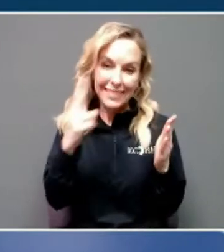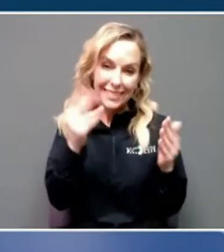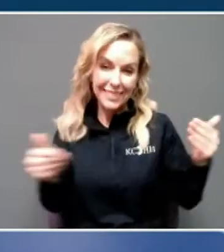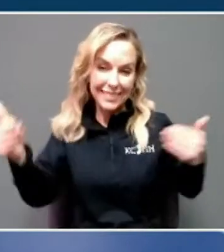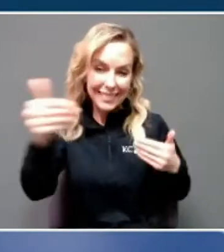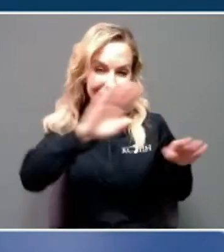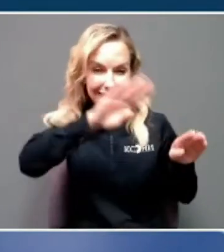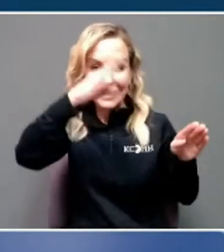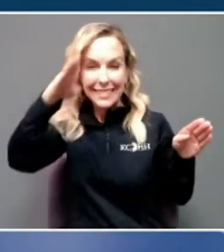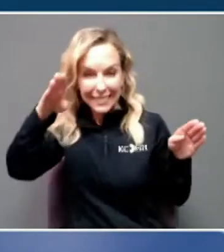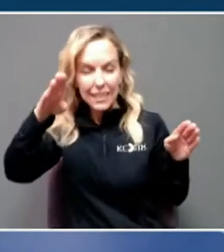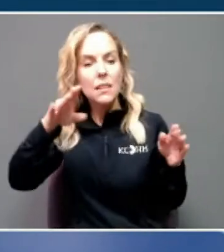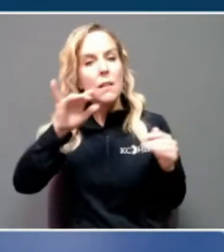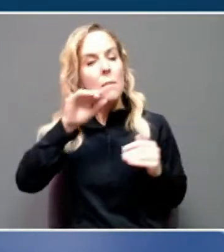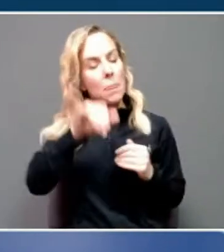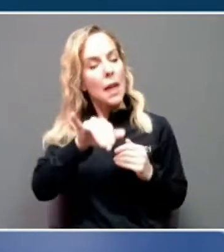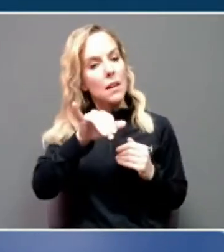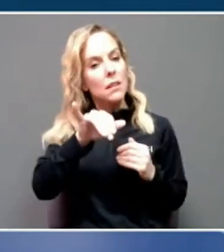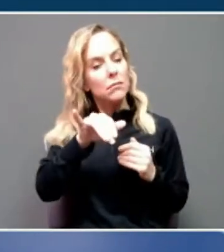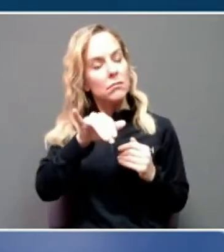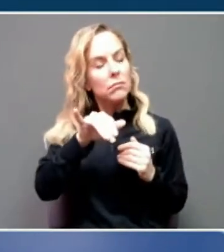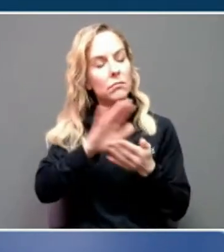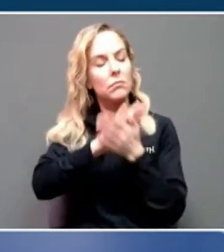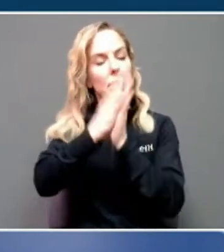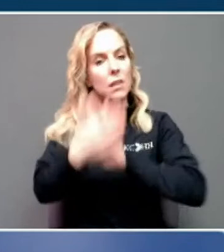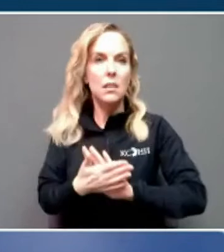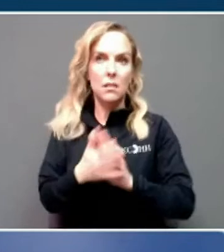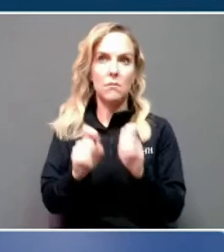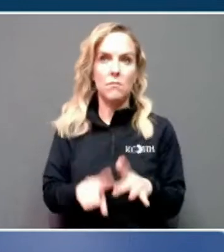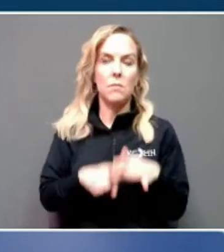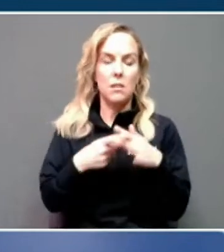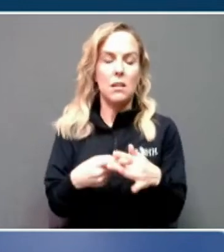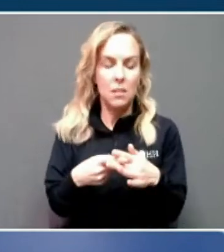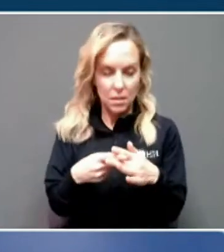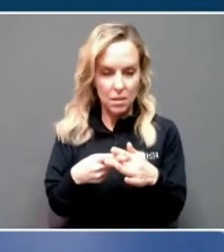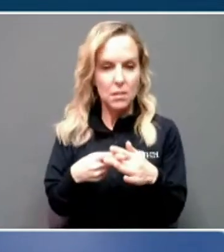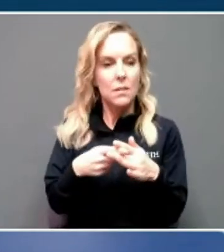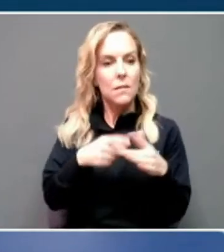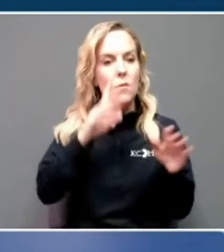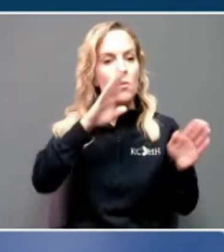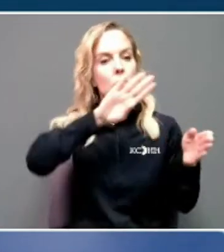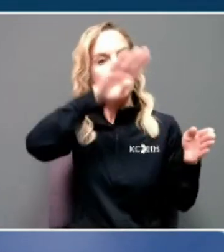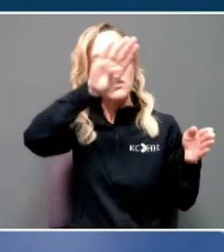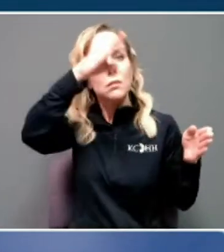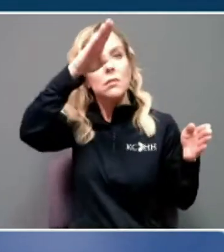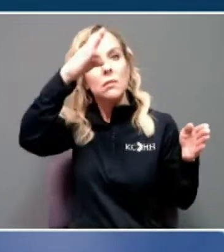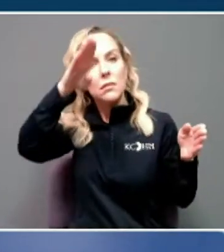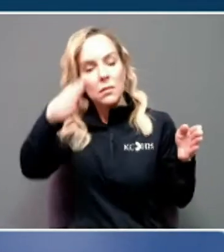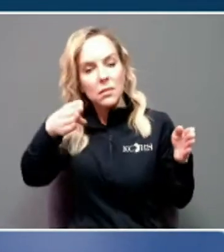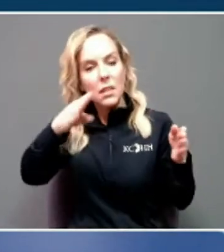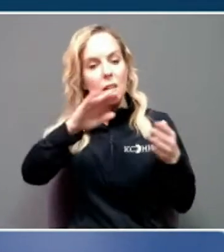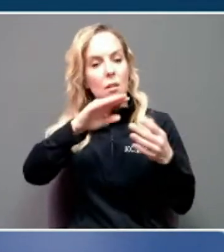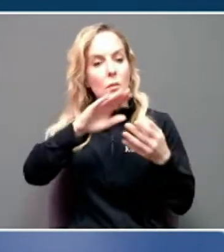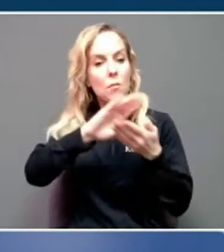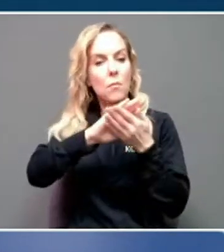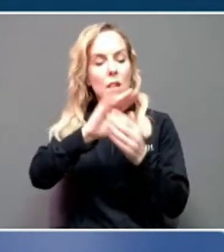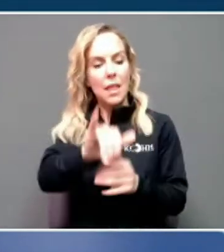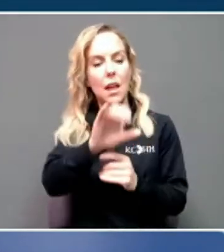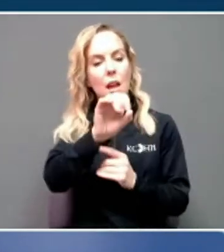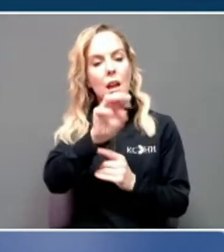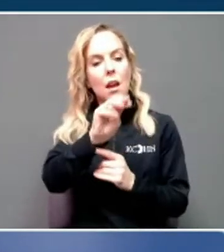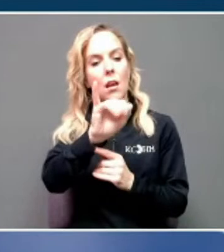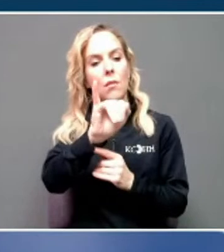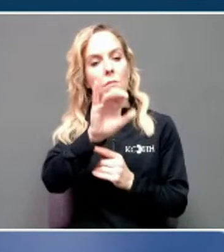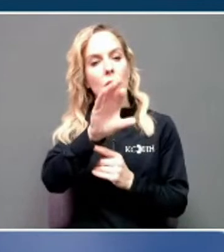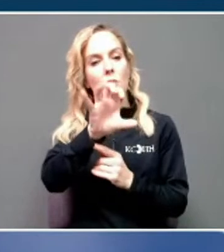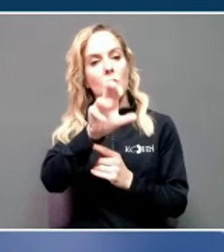a cresting and hopefully the beginning of the downward slope in Omicron cases. Certainly,